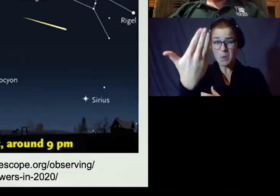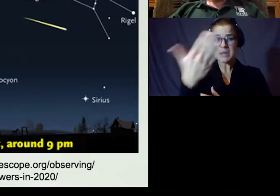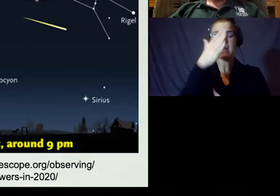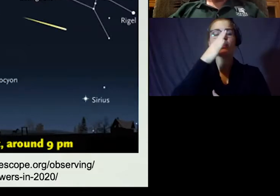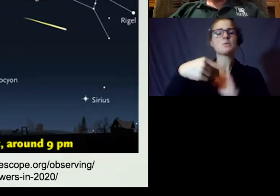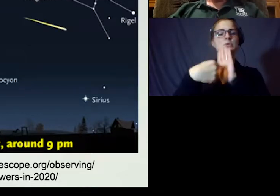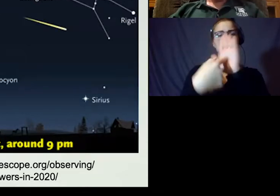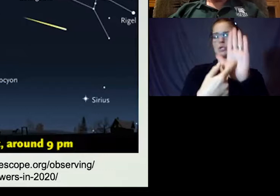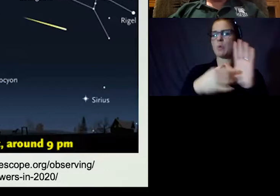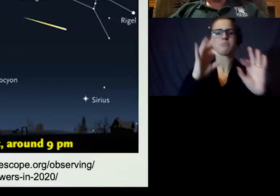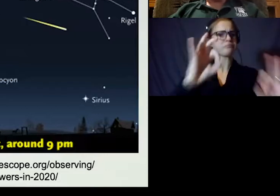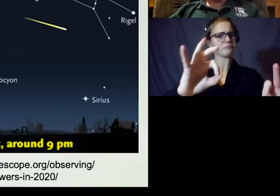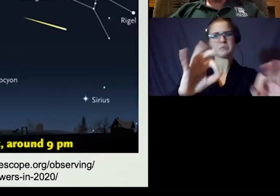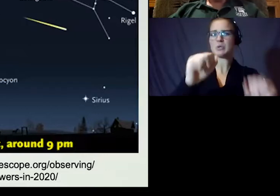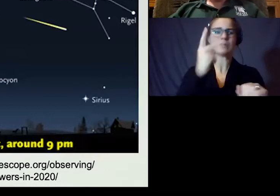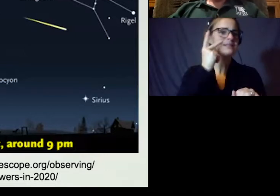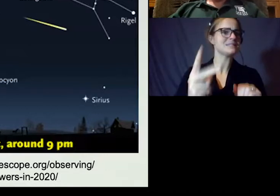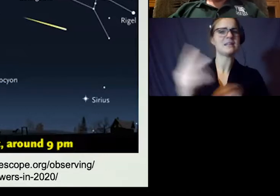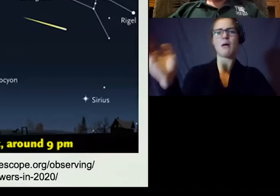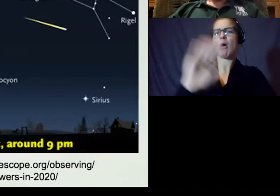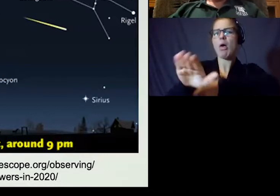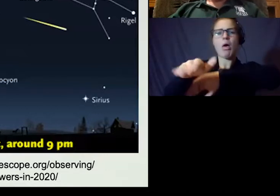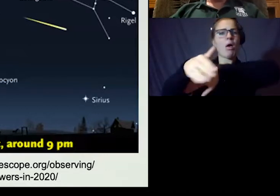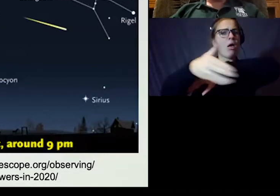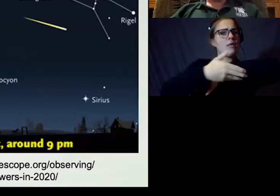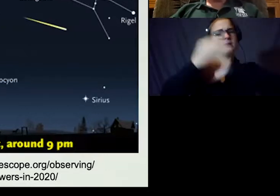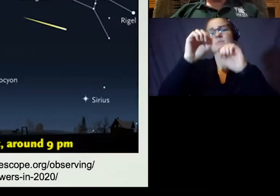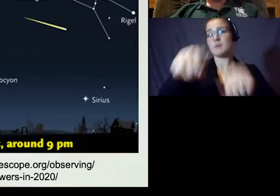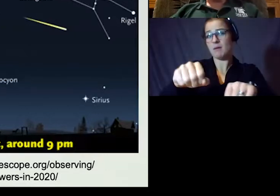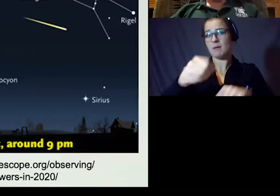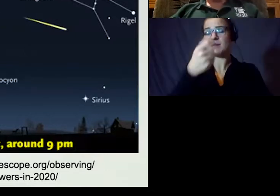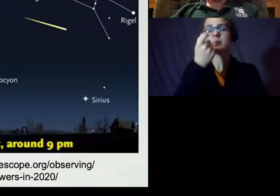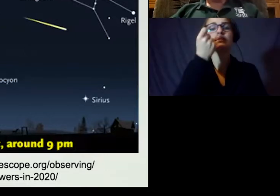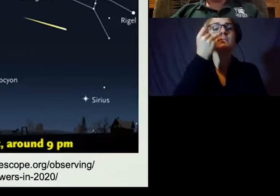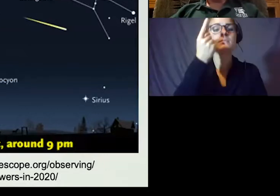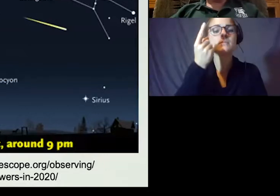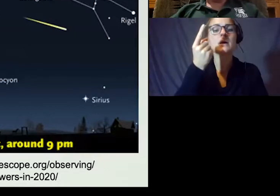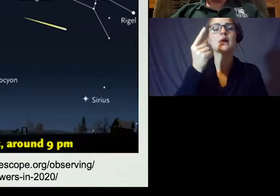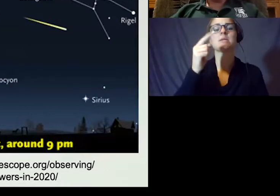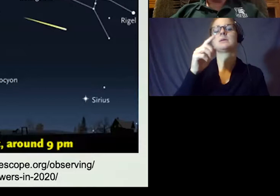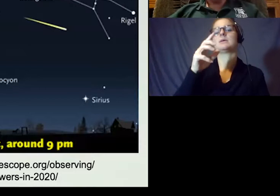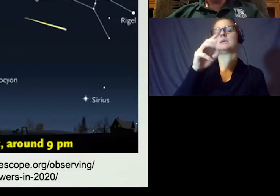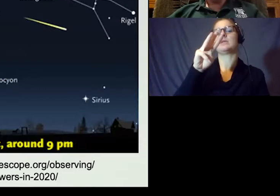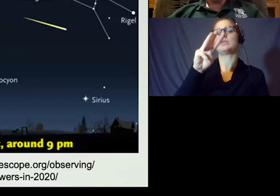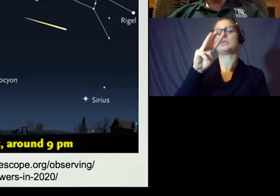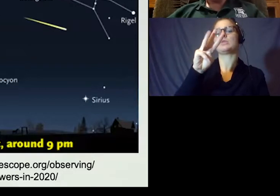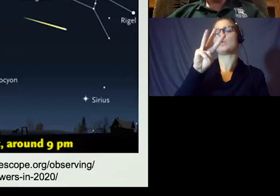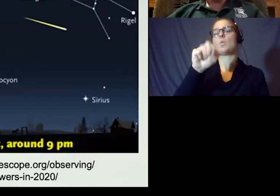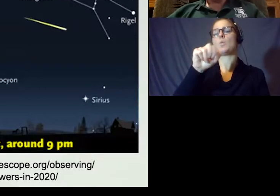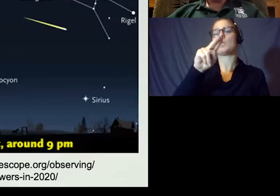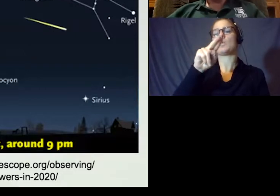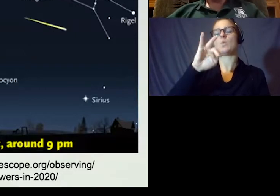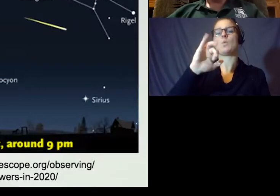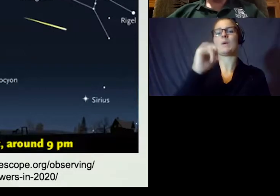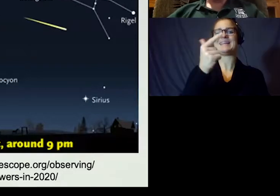be perfectly fine. You'll be able to see them all night. But the waning the waning gibbous moon will be